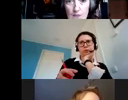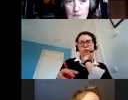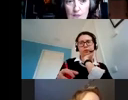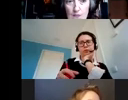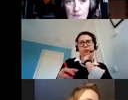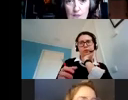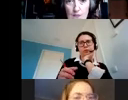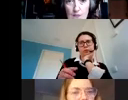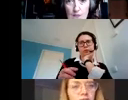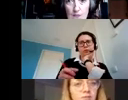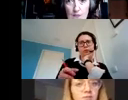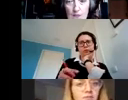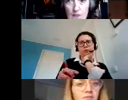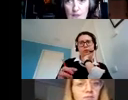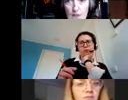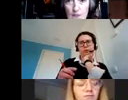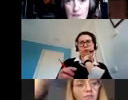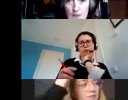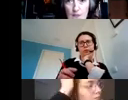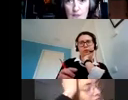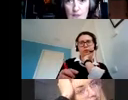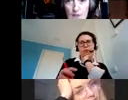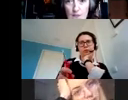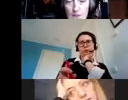to work. They have to continue